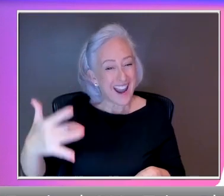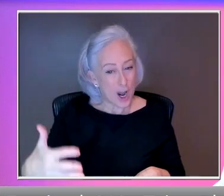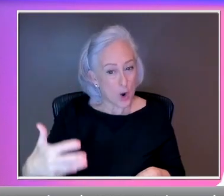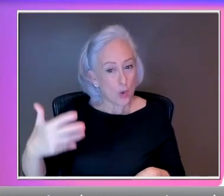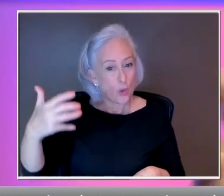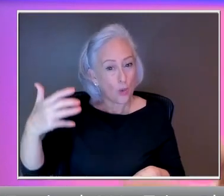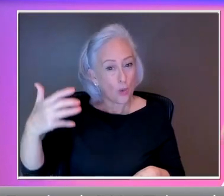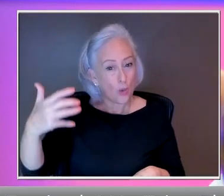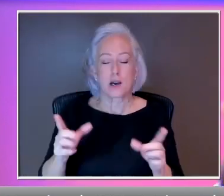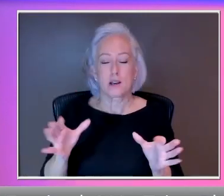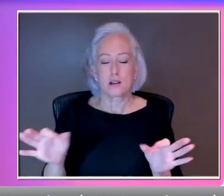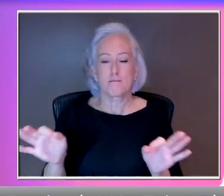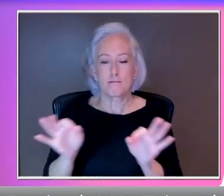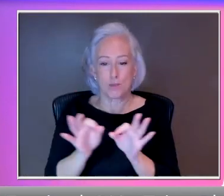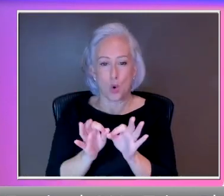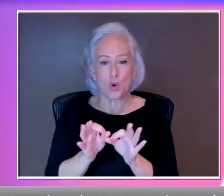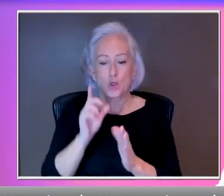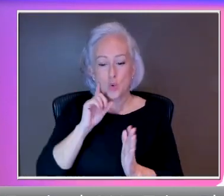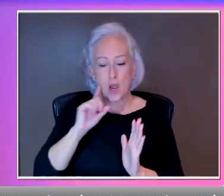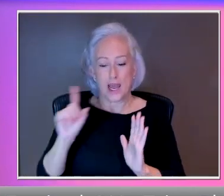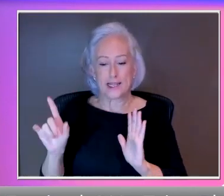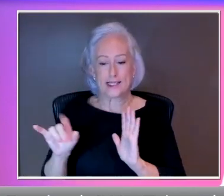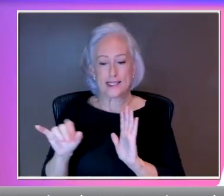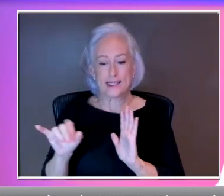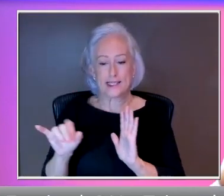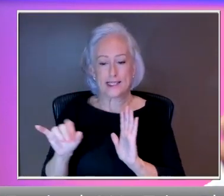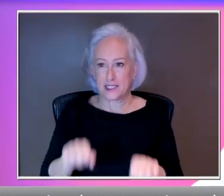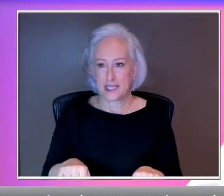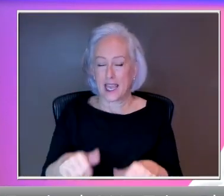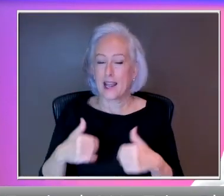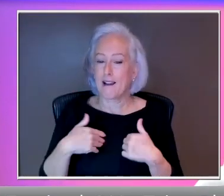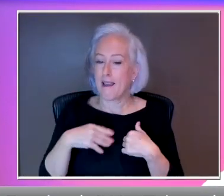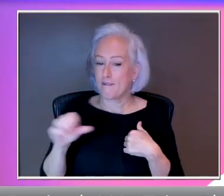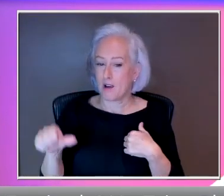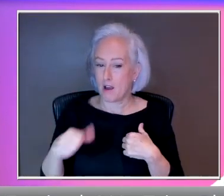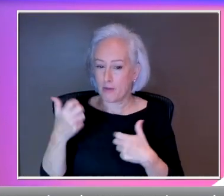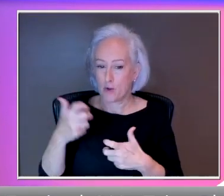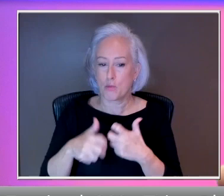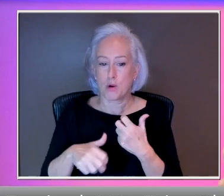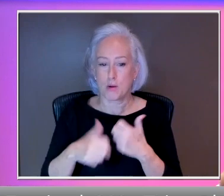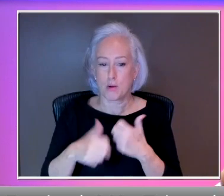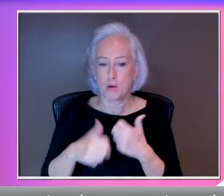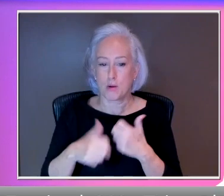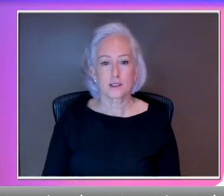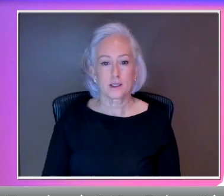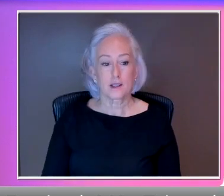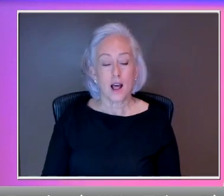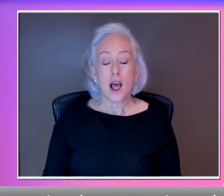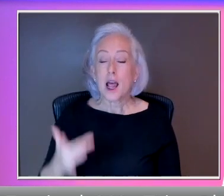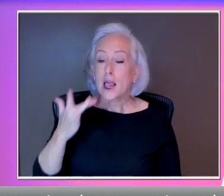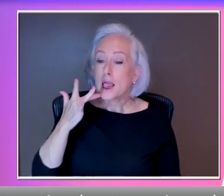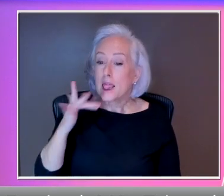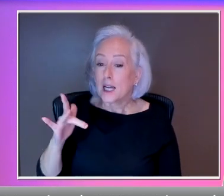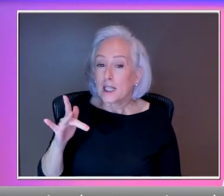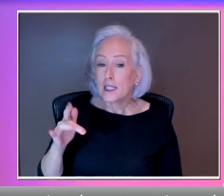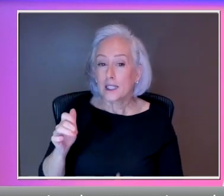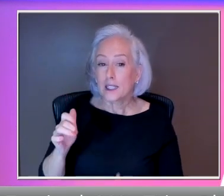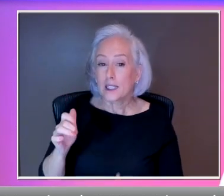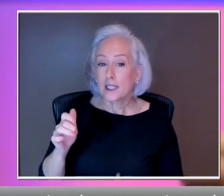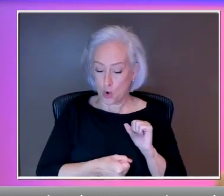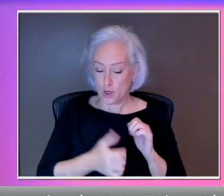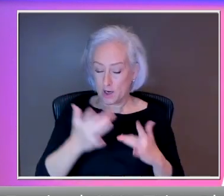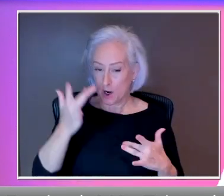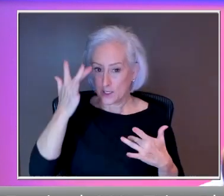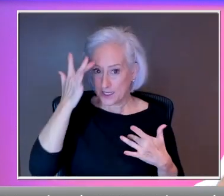because they are at risk of having other arrhythmias. Fortunately, with broken heart syndrome, you start